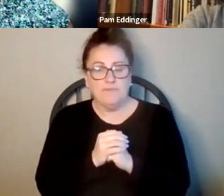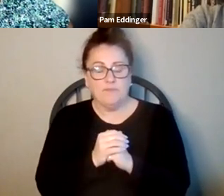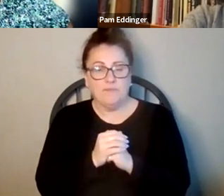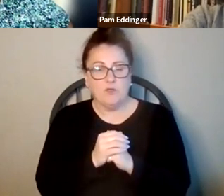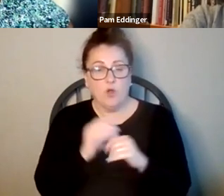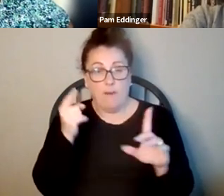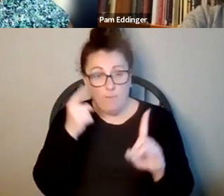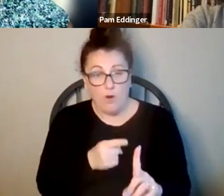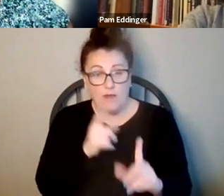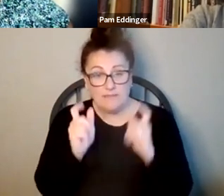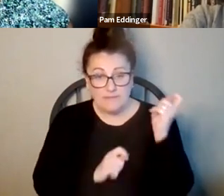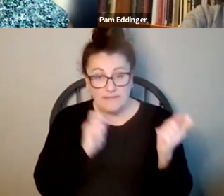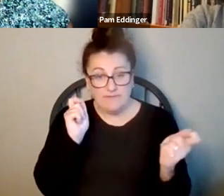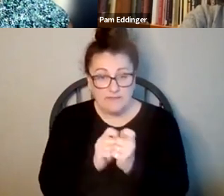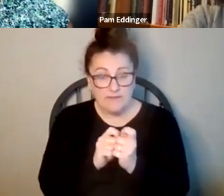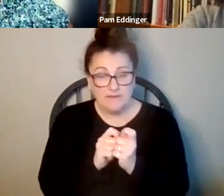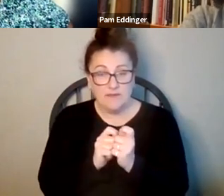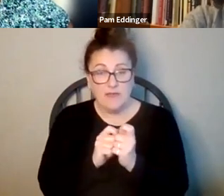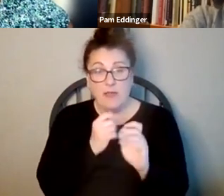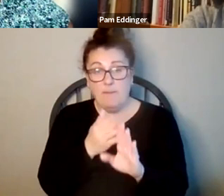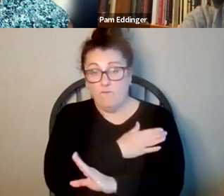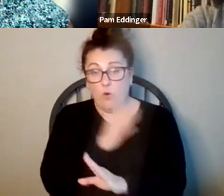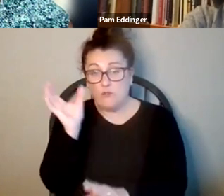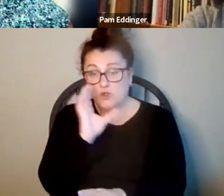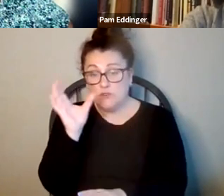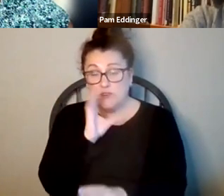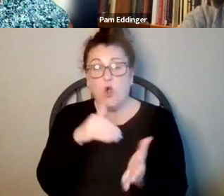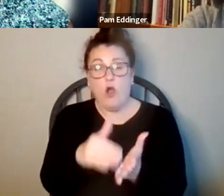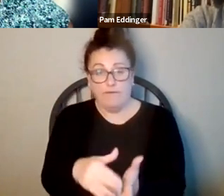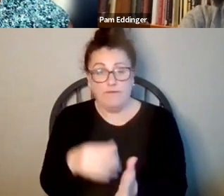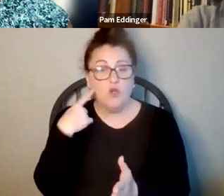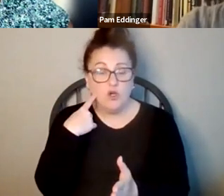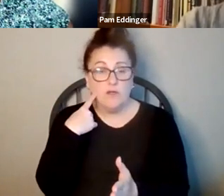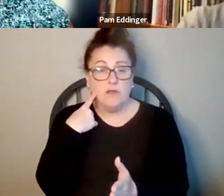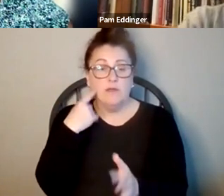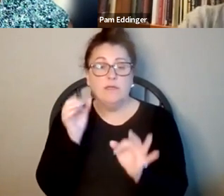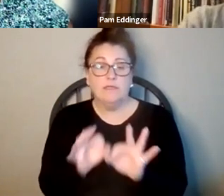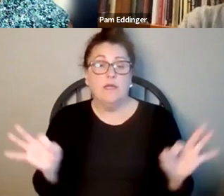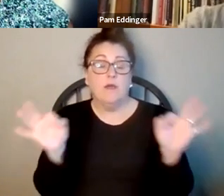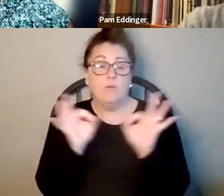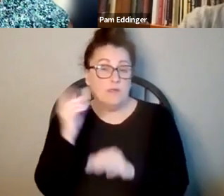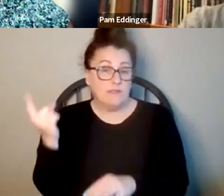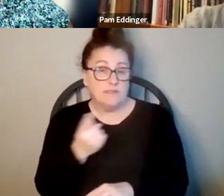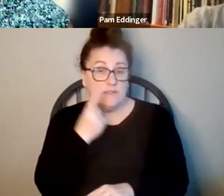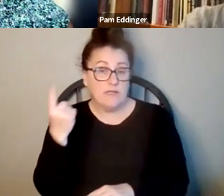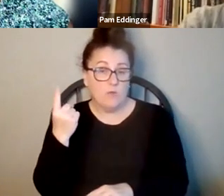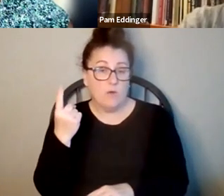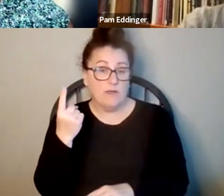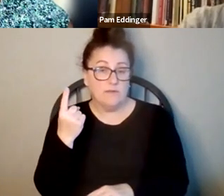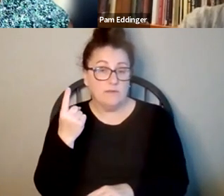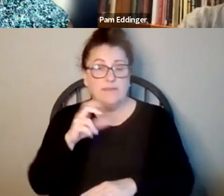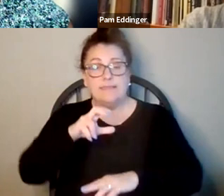out one thing in particular. In previous searches, we have often heard it is most important that someone be a sitting